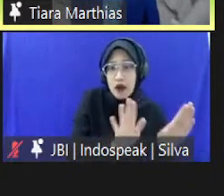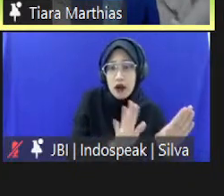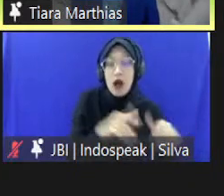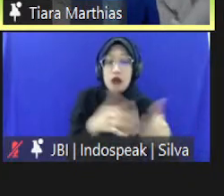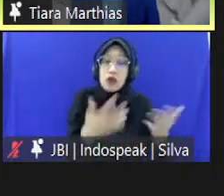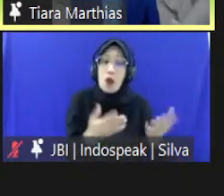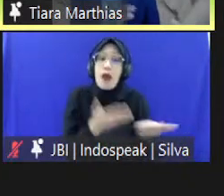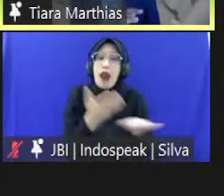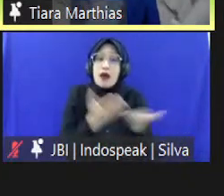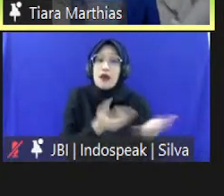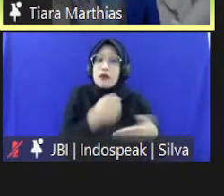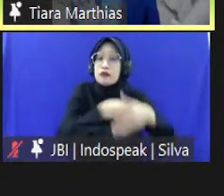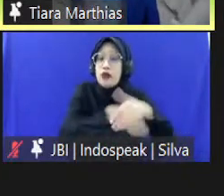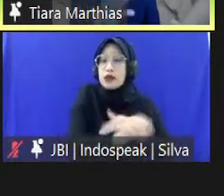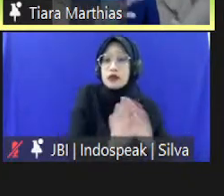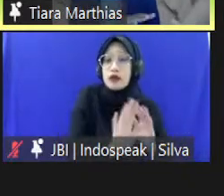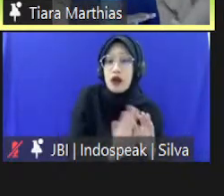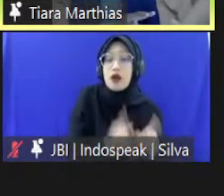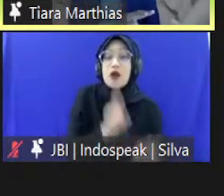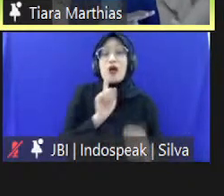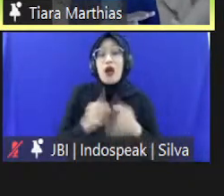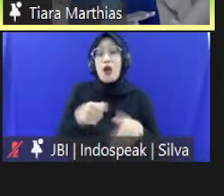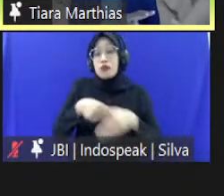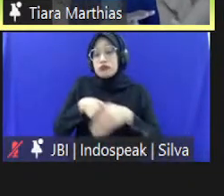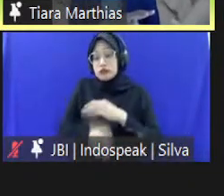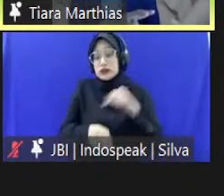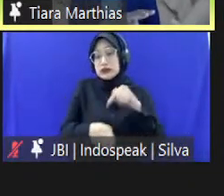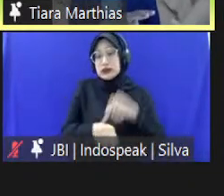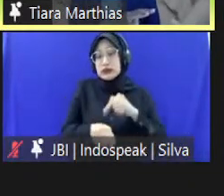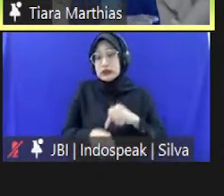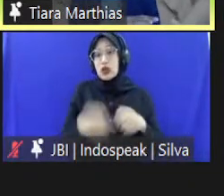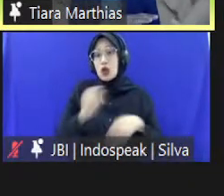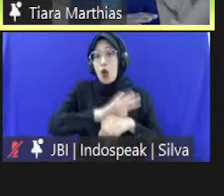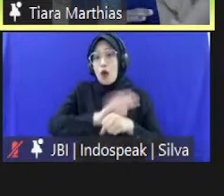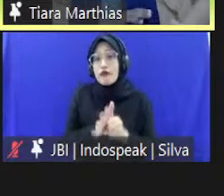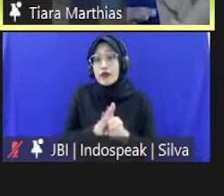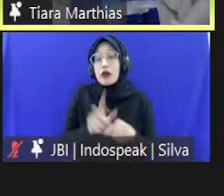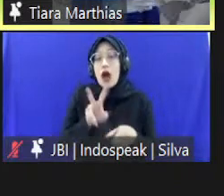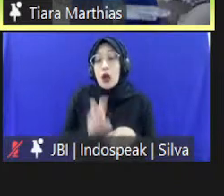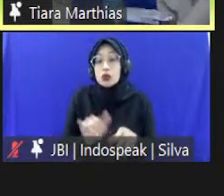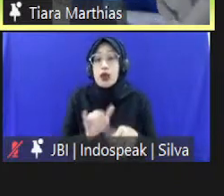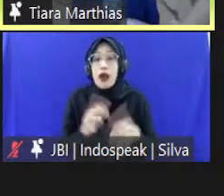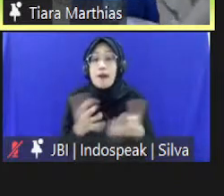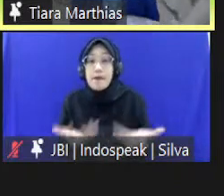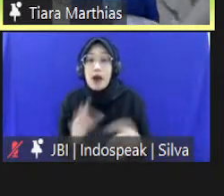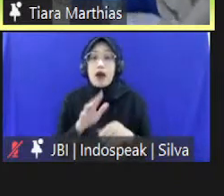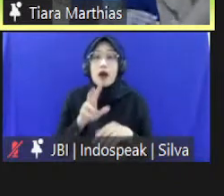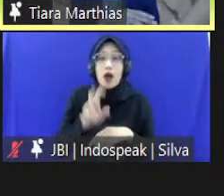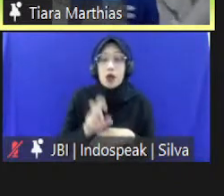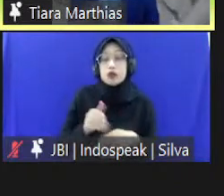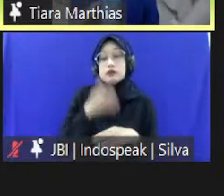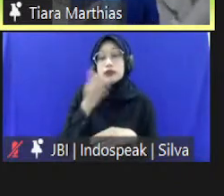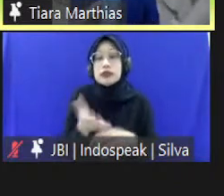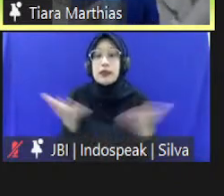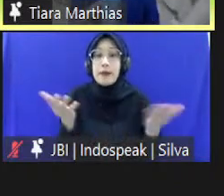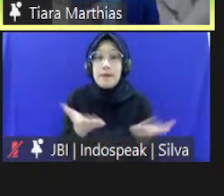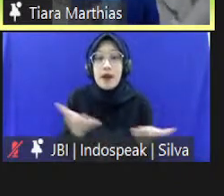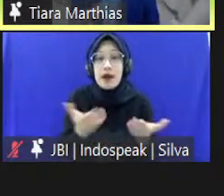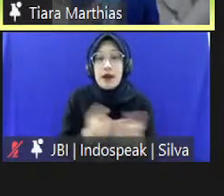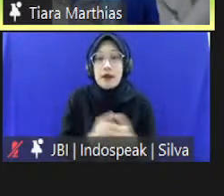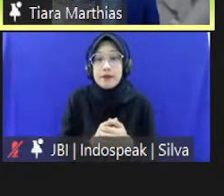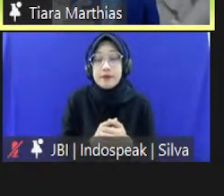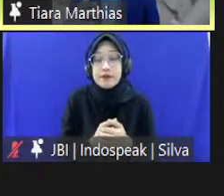that. So these are all the existing health system issues that we need to address first before we talk